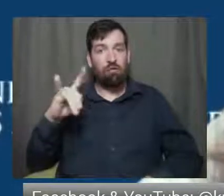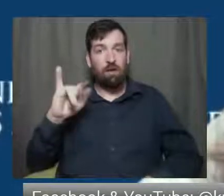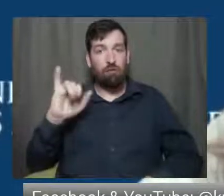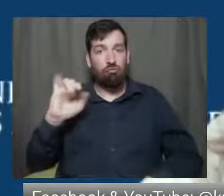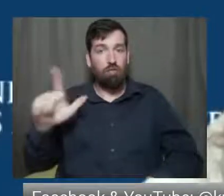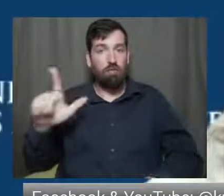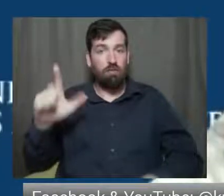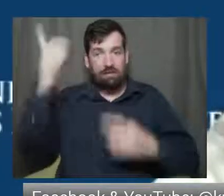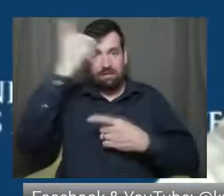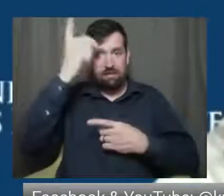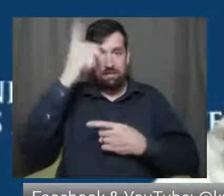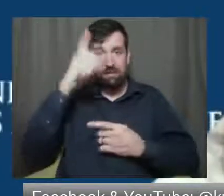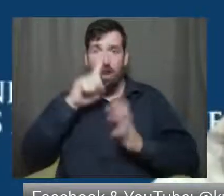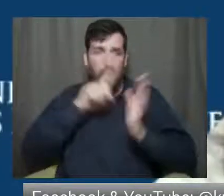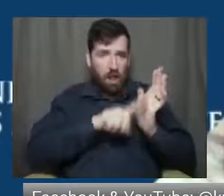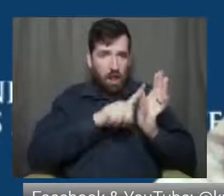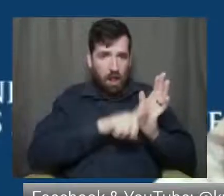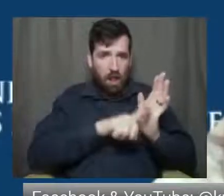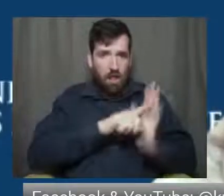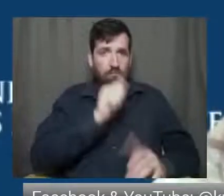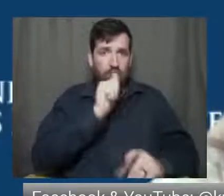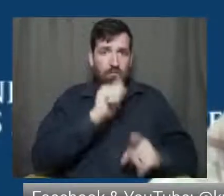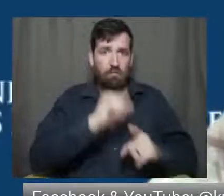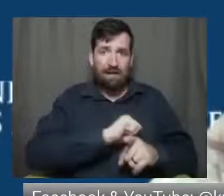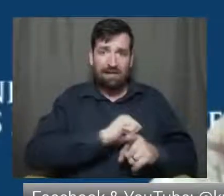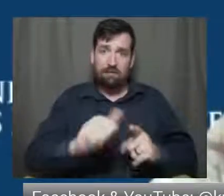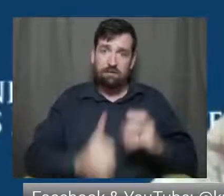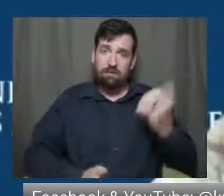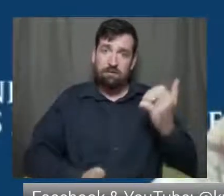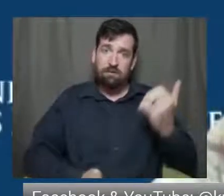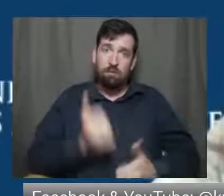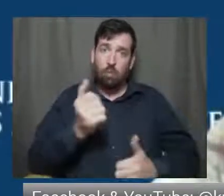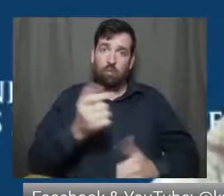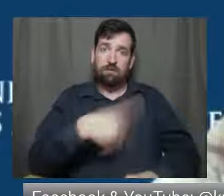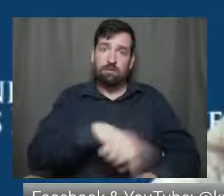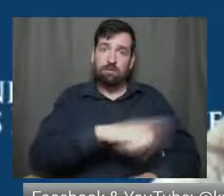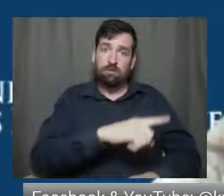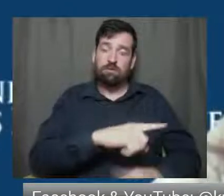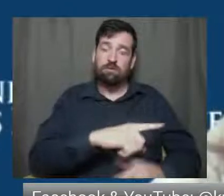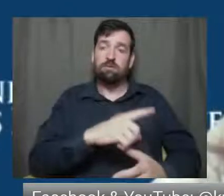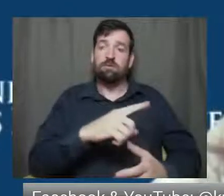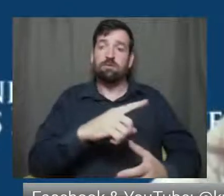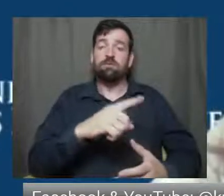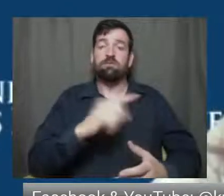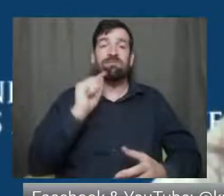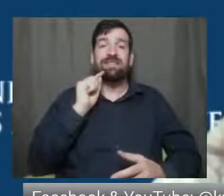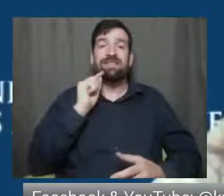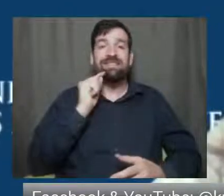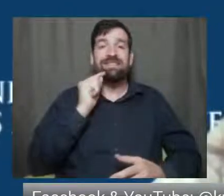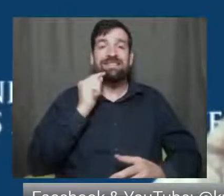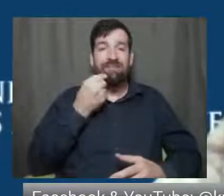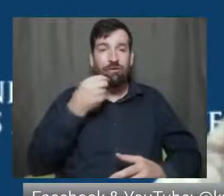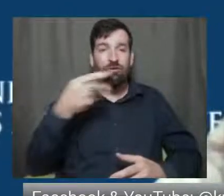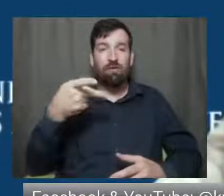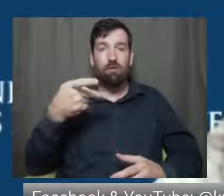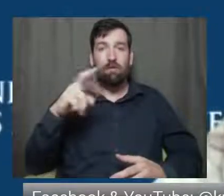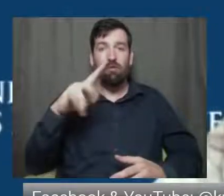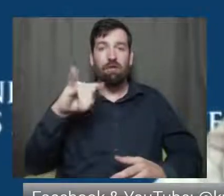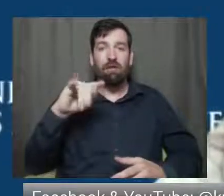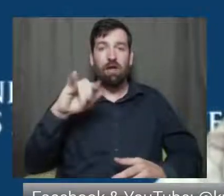into the private practice, the majority of the people that comes with severe problems of periodontal disease will